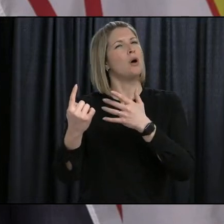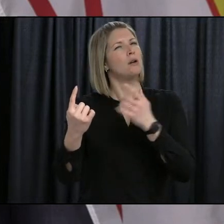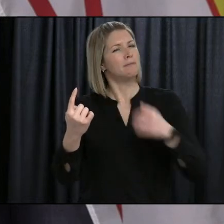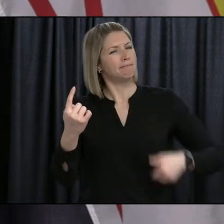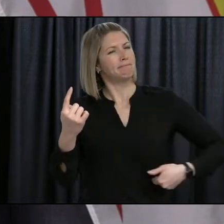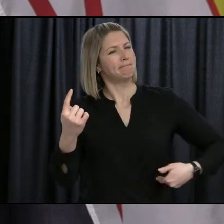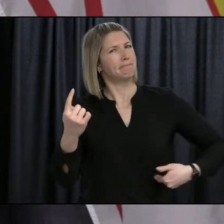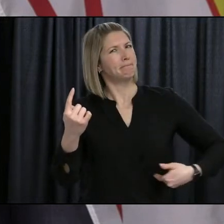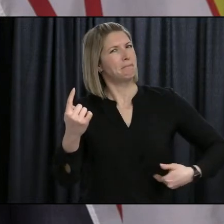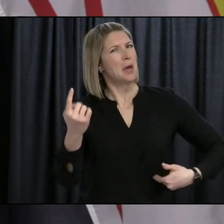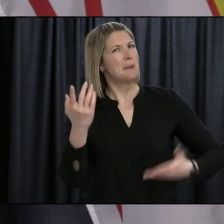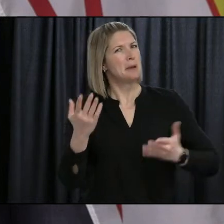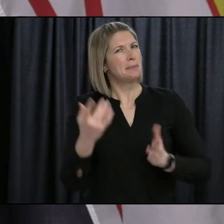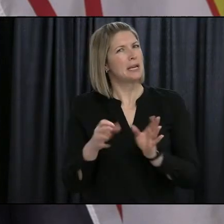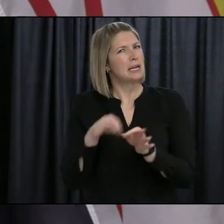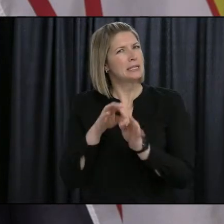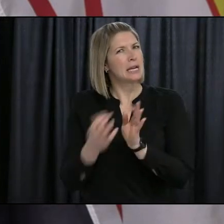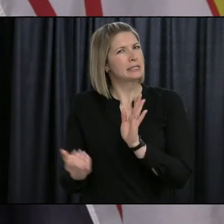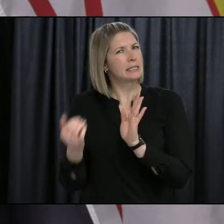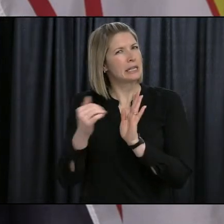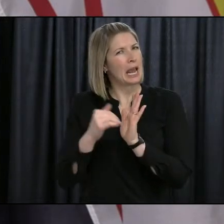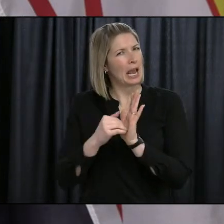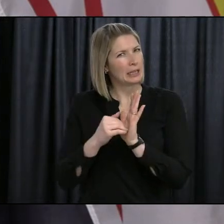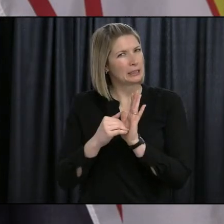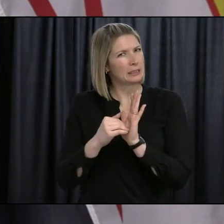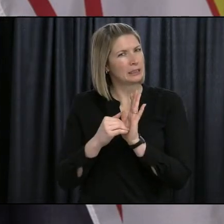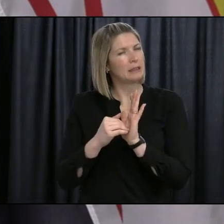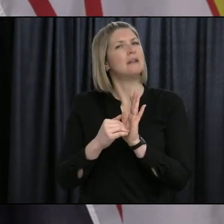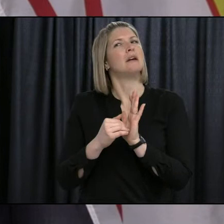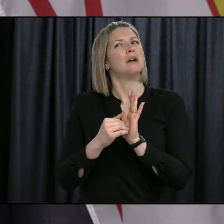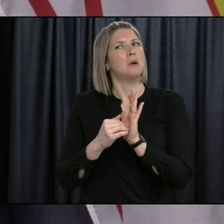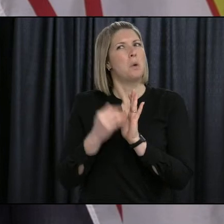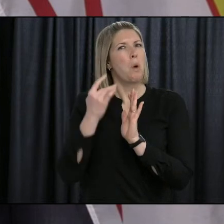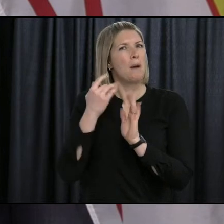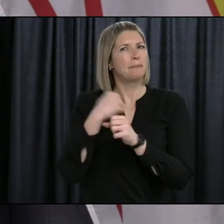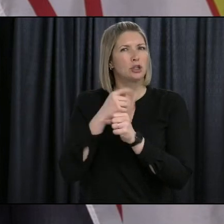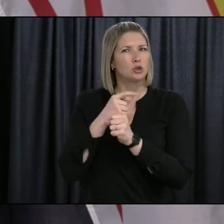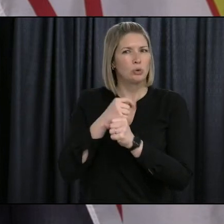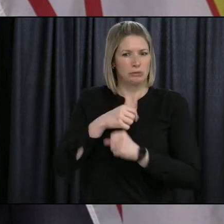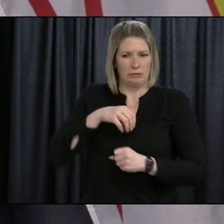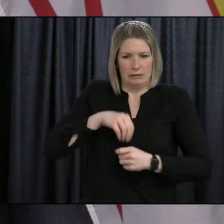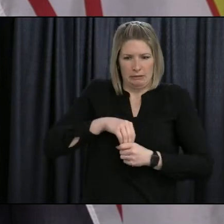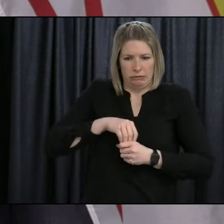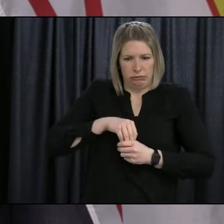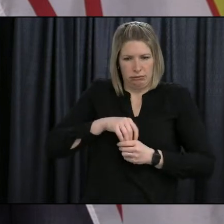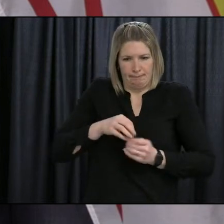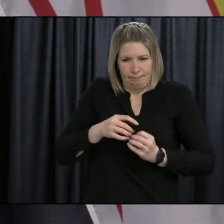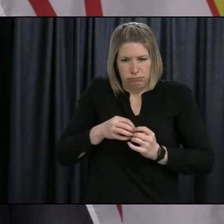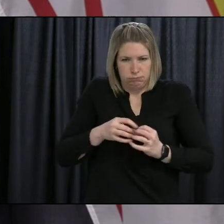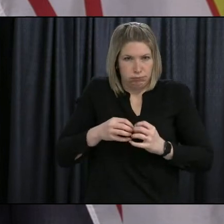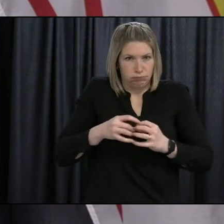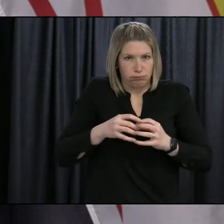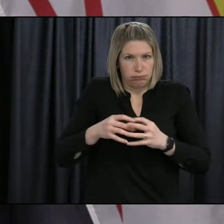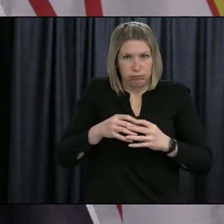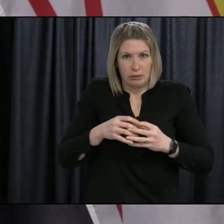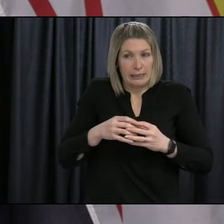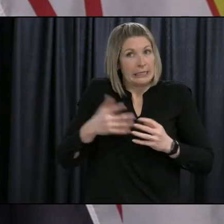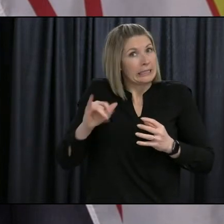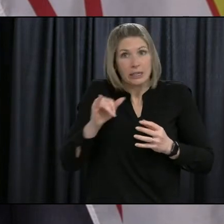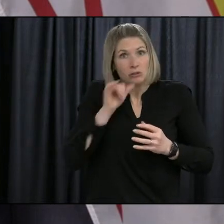to just make sure where we had so many coming out of isolation at the same time, and where they had that potential